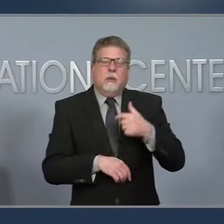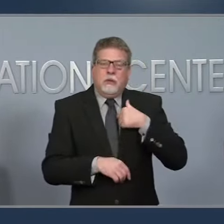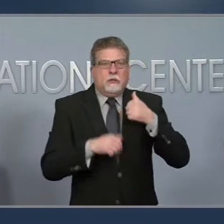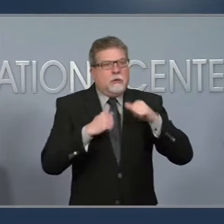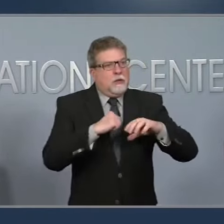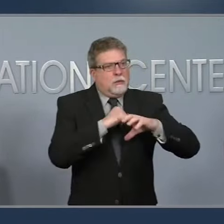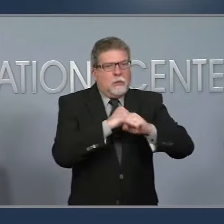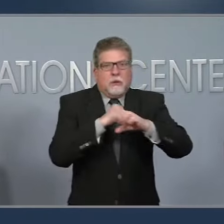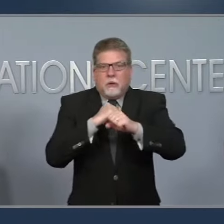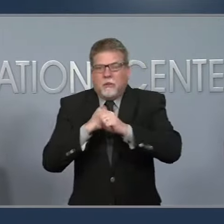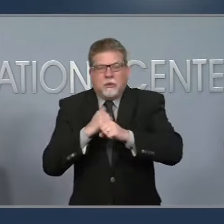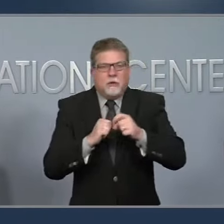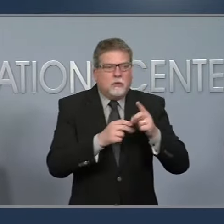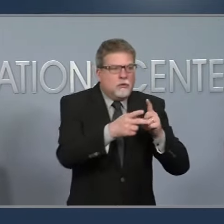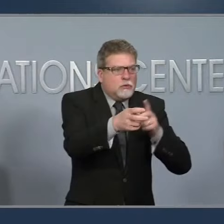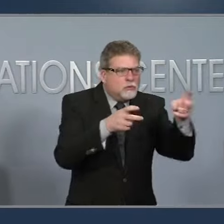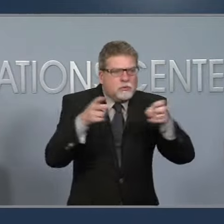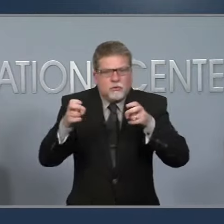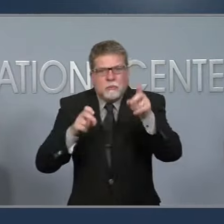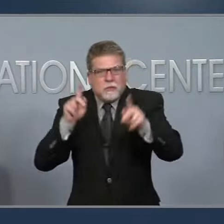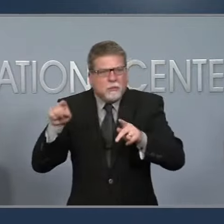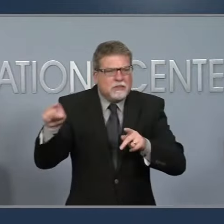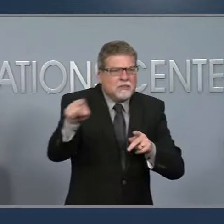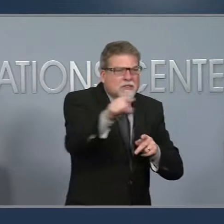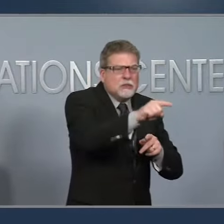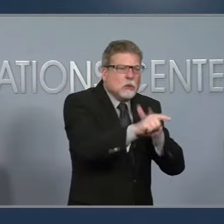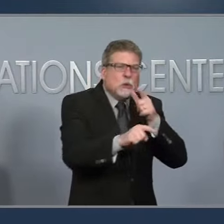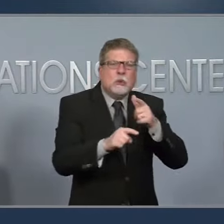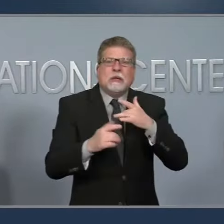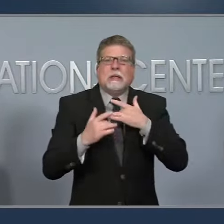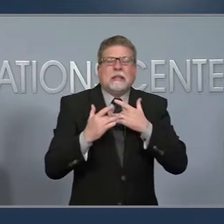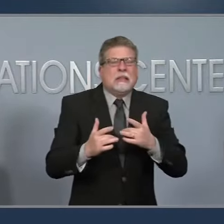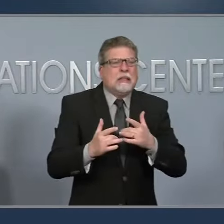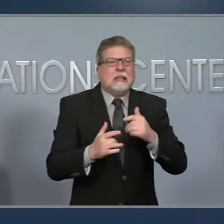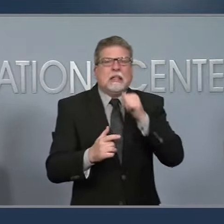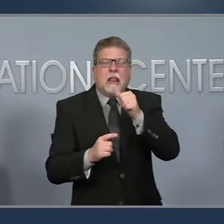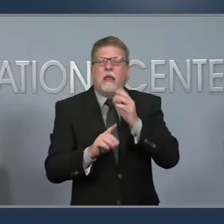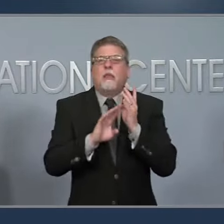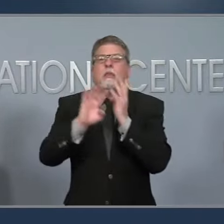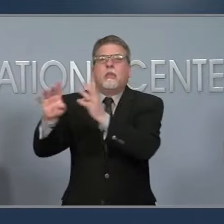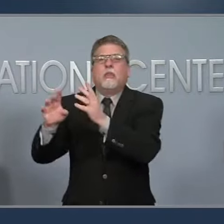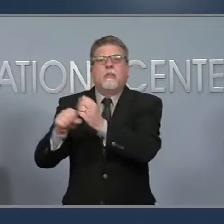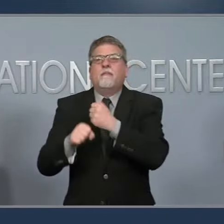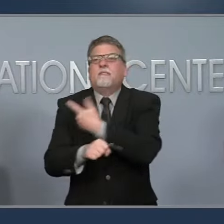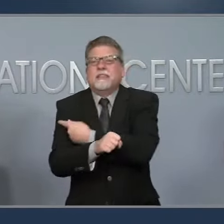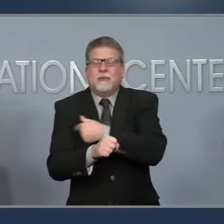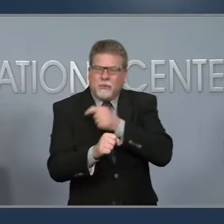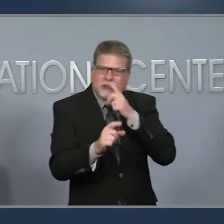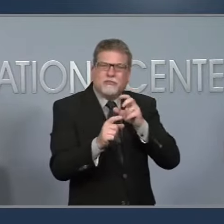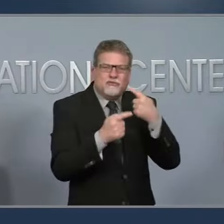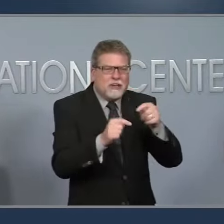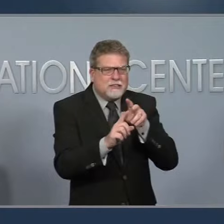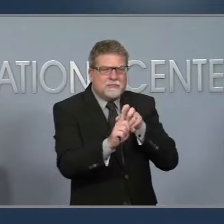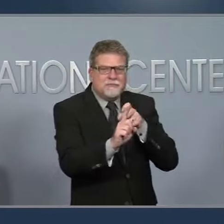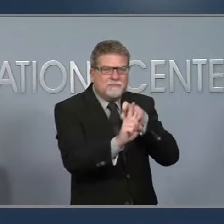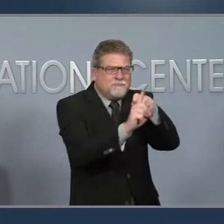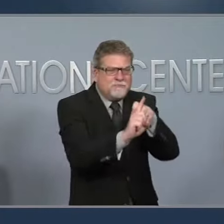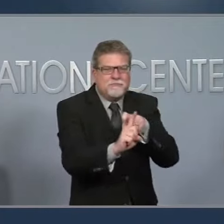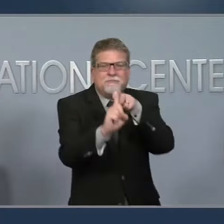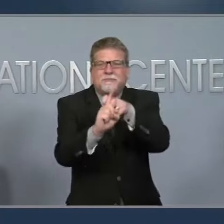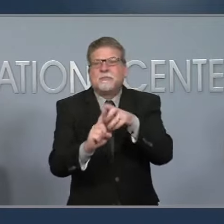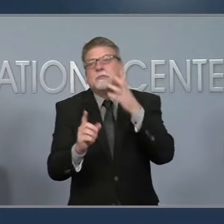pandemic, have been able to access vaccines. In North Carolina, slightly more people who identify as